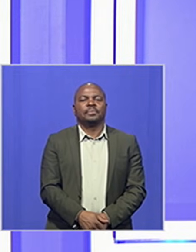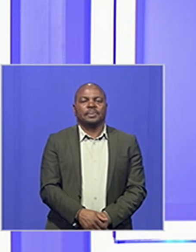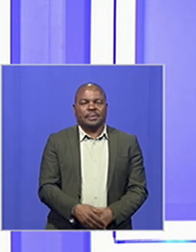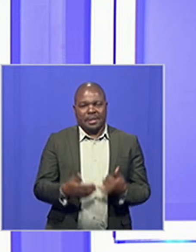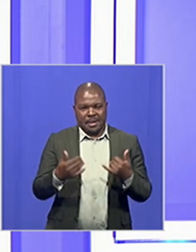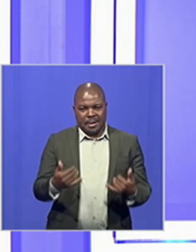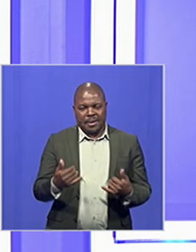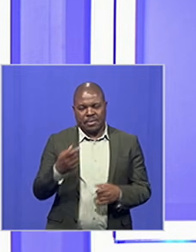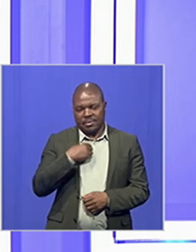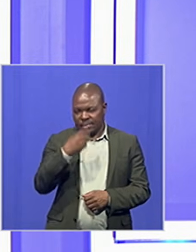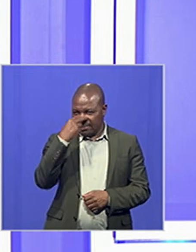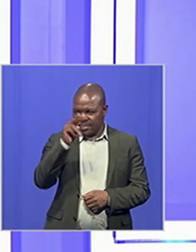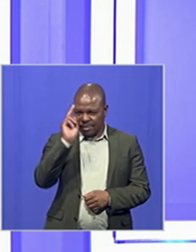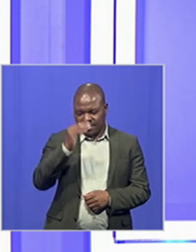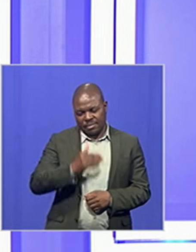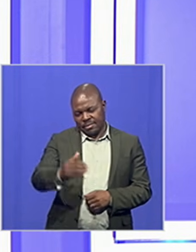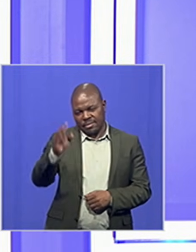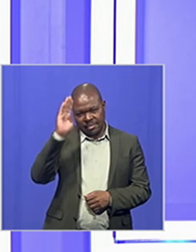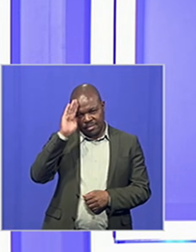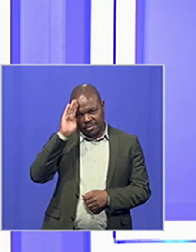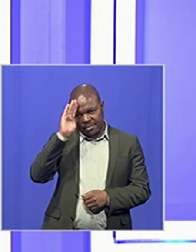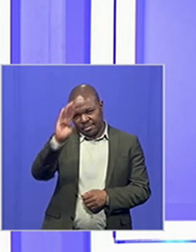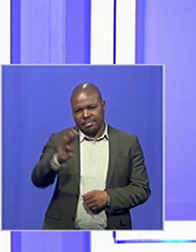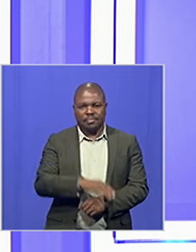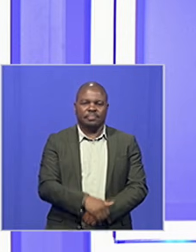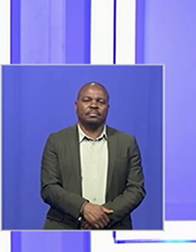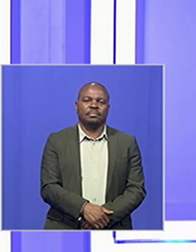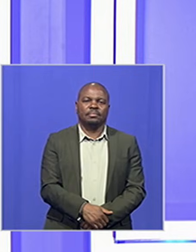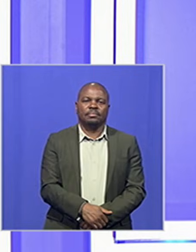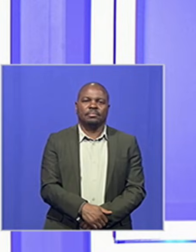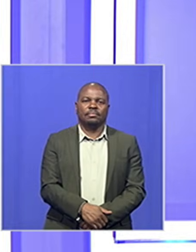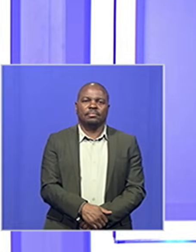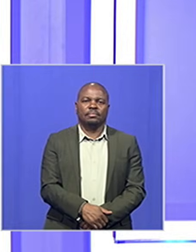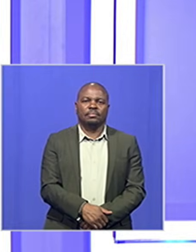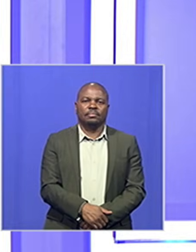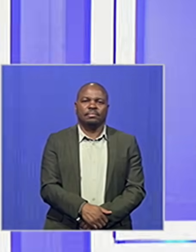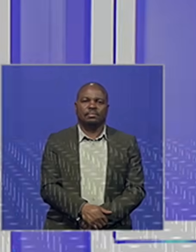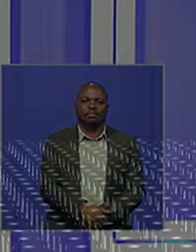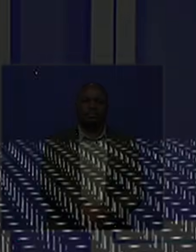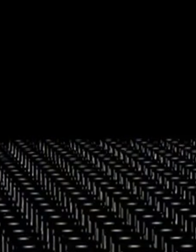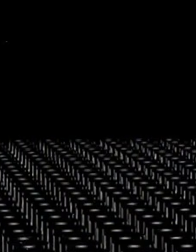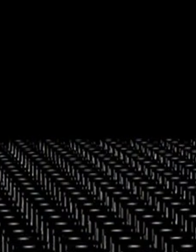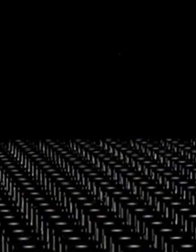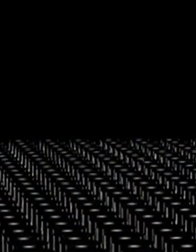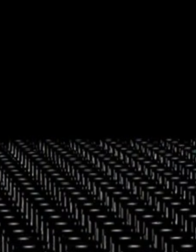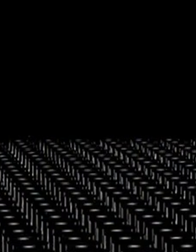Mogaetso go fitla gape re kopana mo nakong e tlang. Phiri o rile ga bosegale.